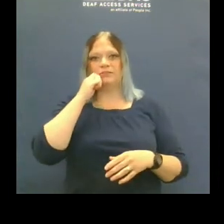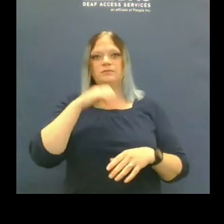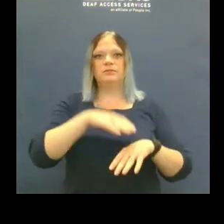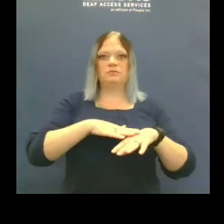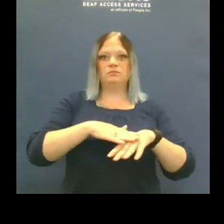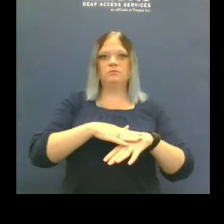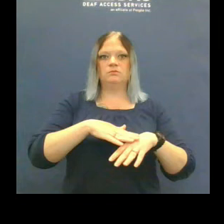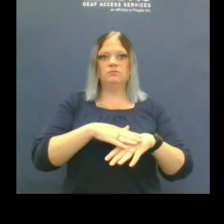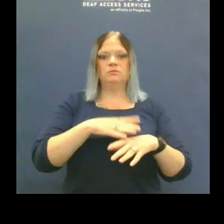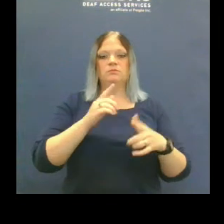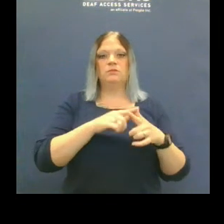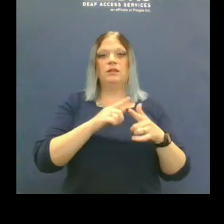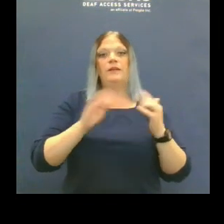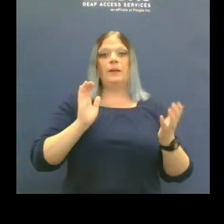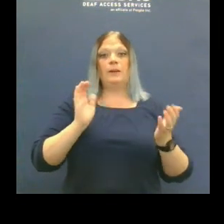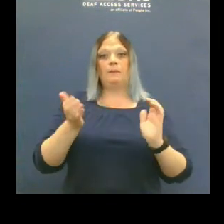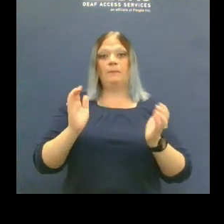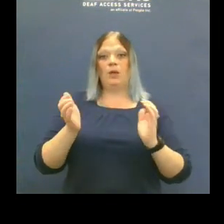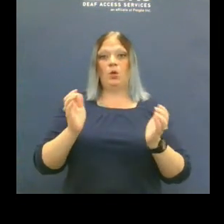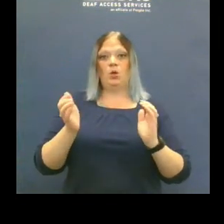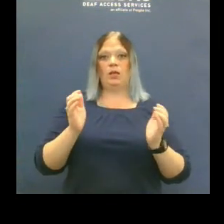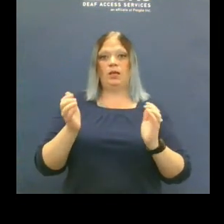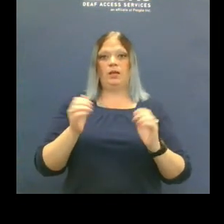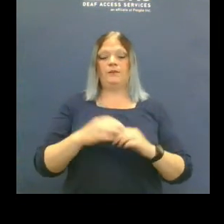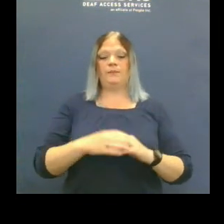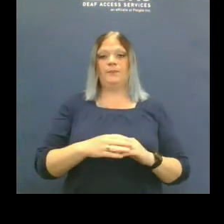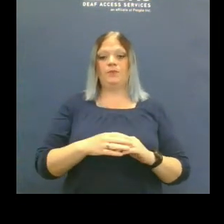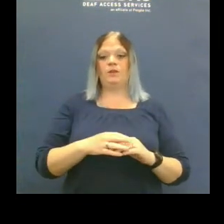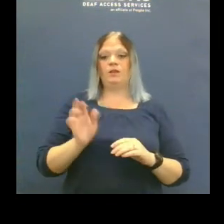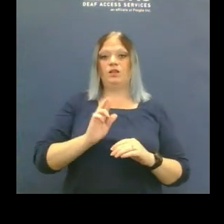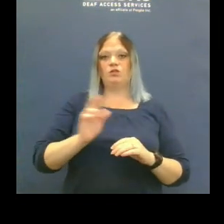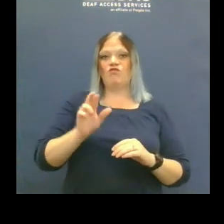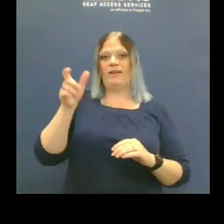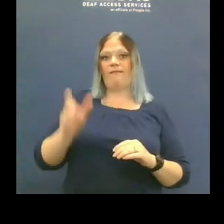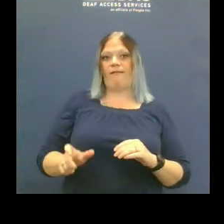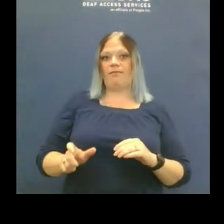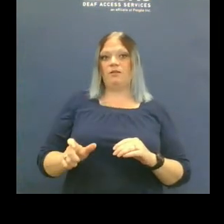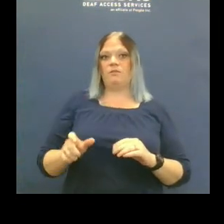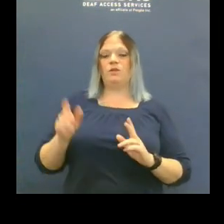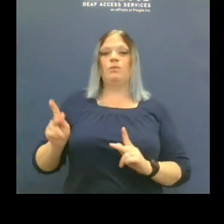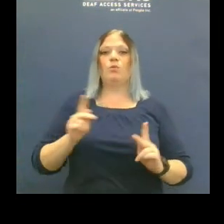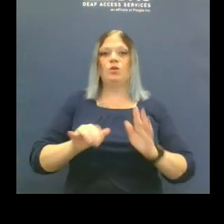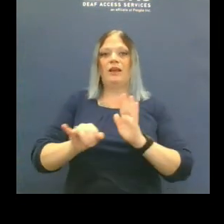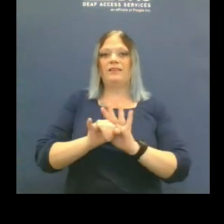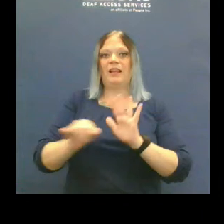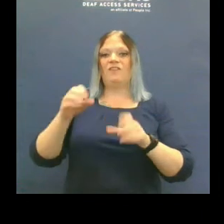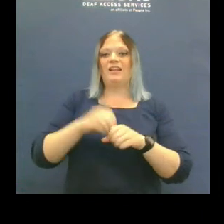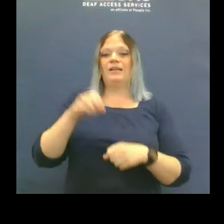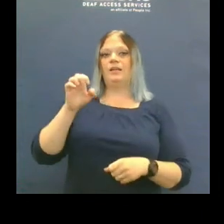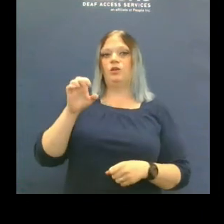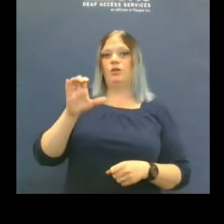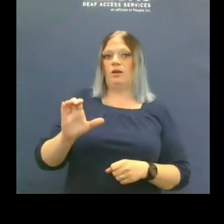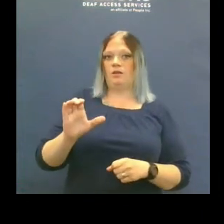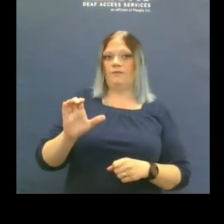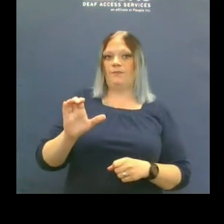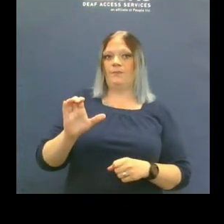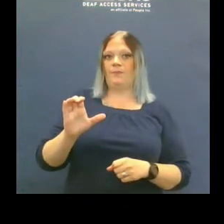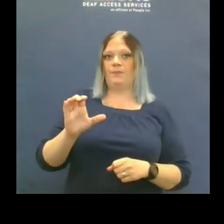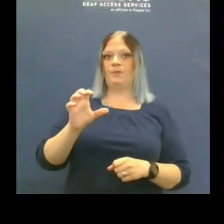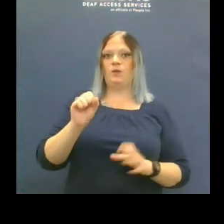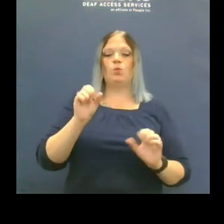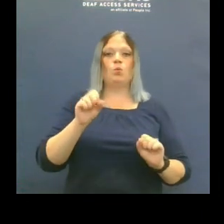ethnicity, and then comparing that on the right-hand column to the proportions identified in Erie County. So you can see